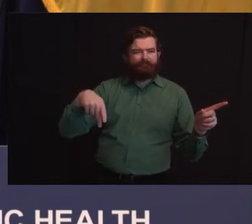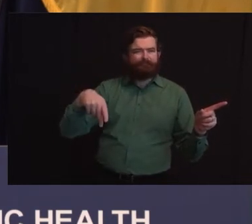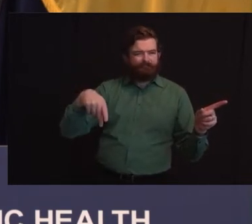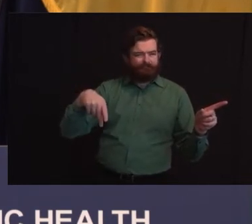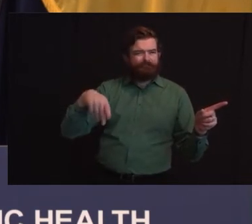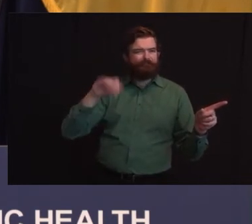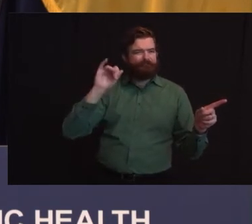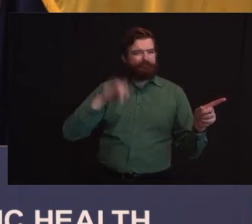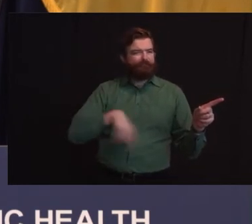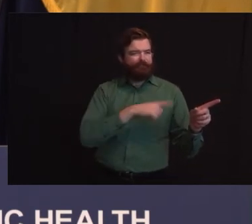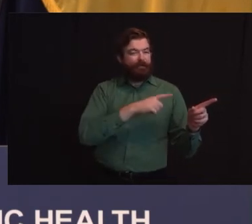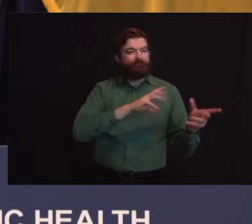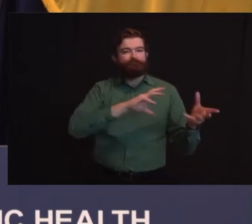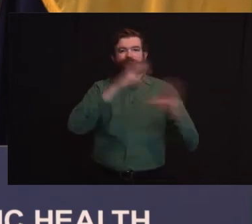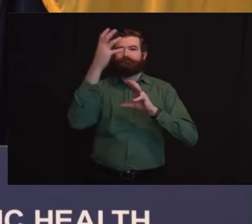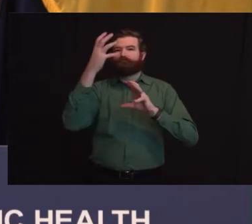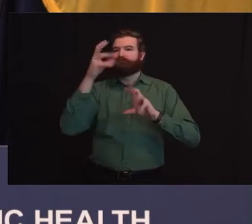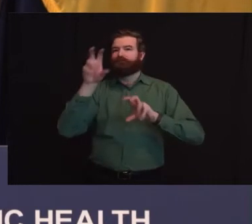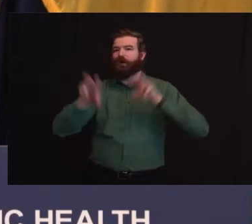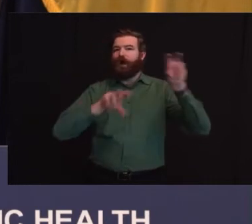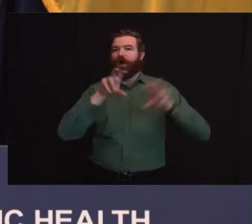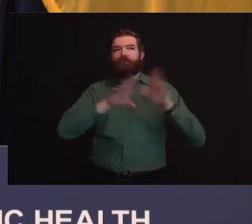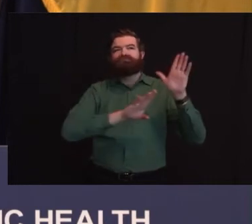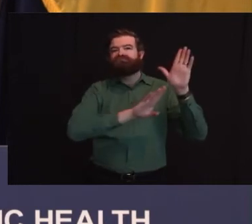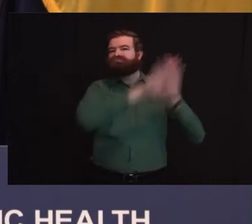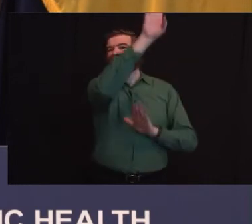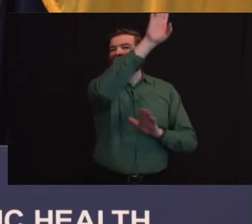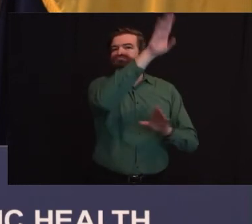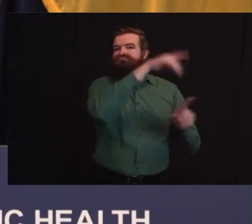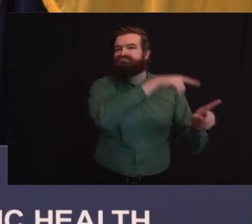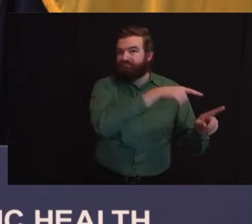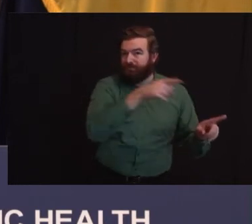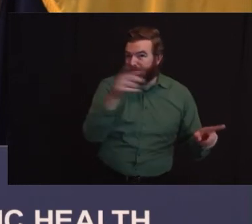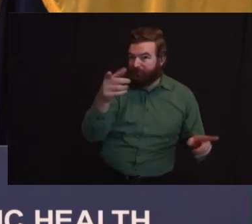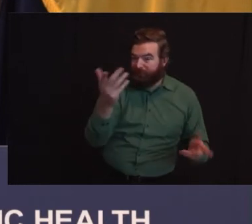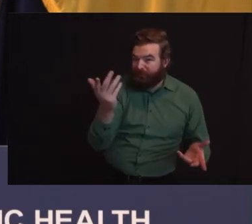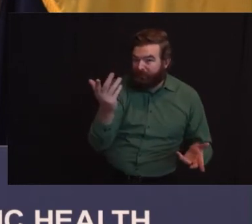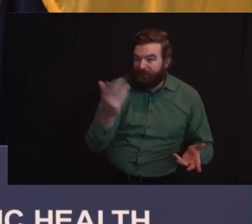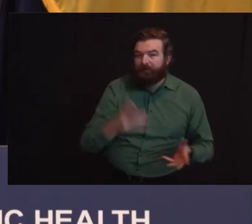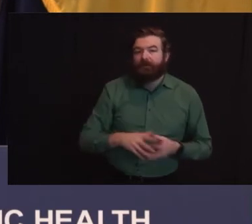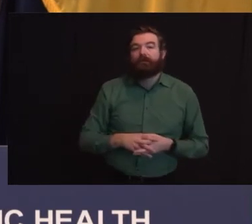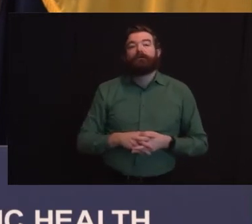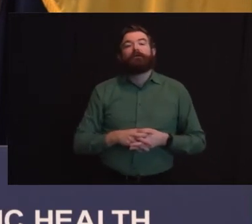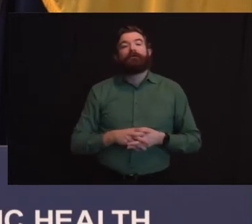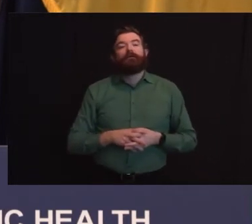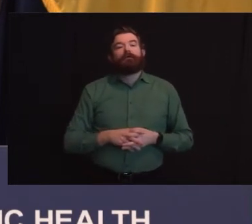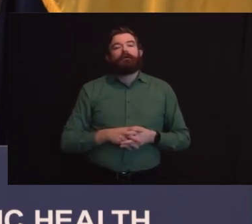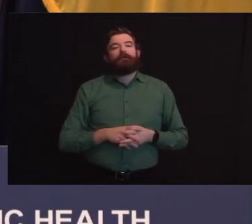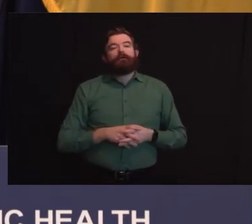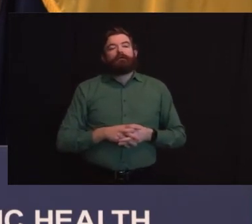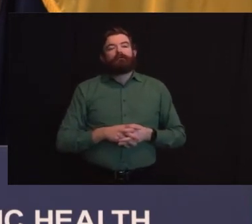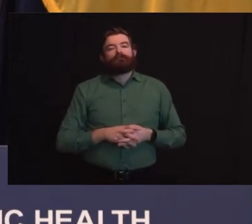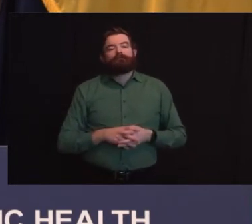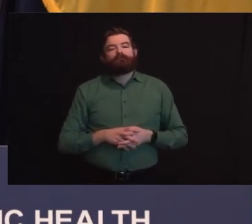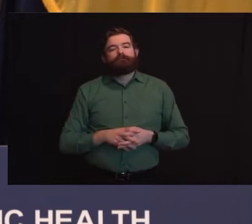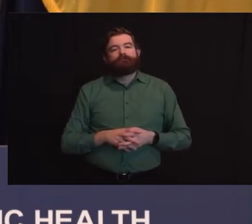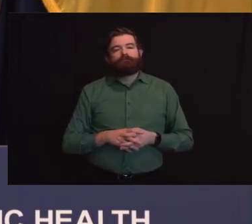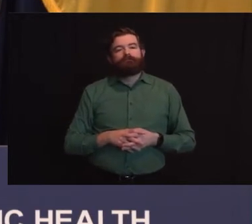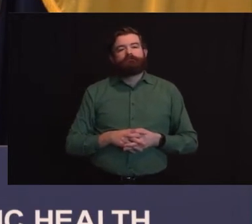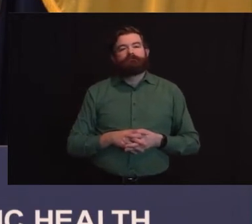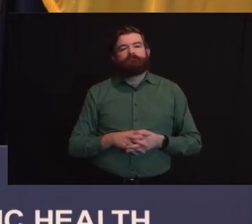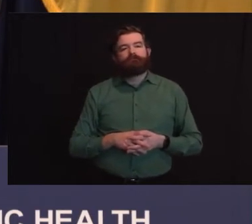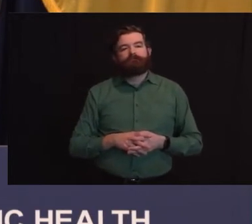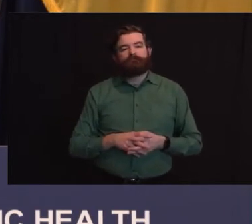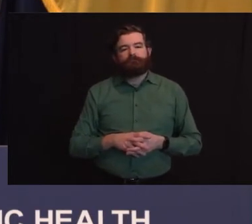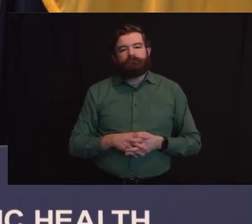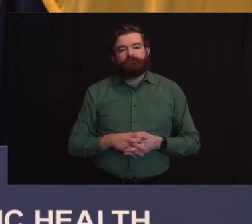Sam, I'm not really thinking a whole lot about politics. I've declared I'm running for re-election. I'm proud of that. We spent a fair amount of